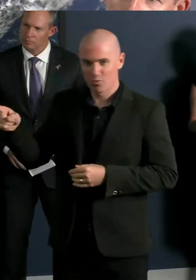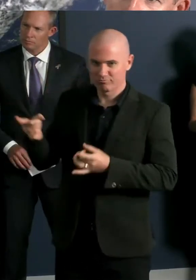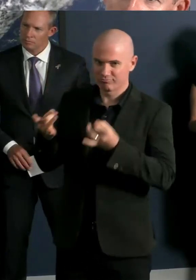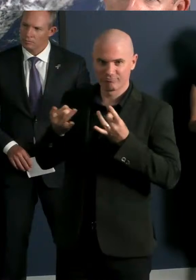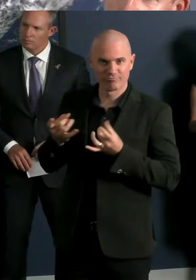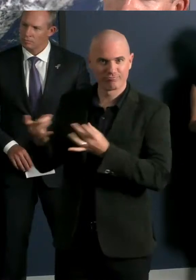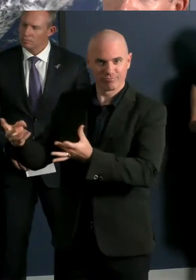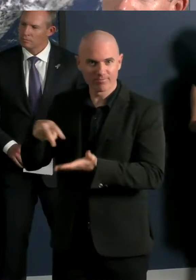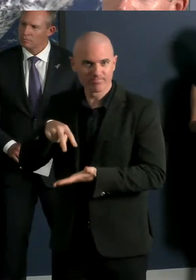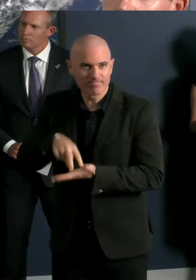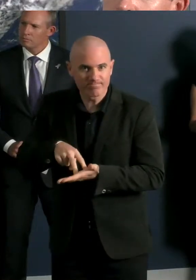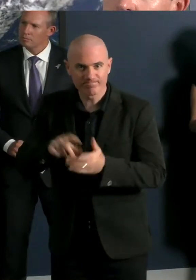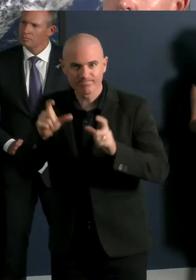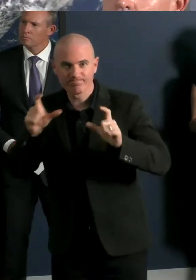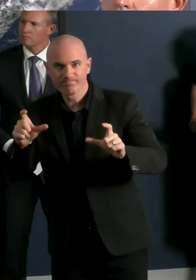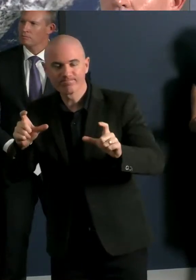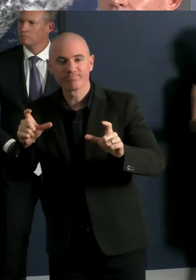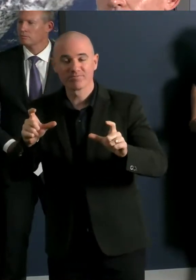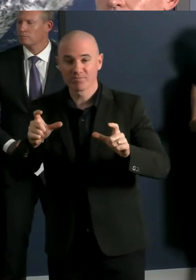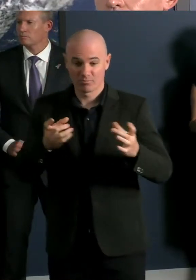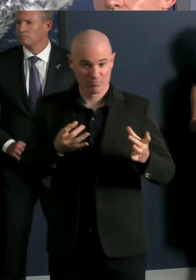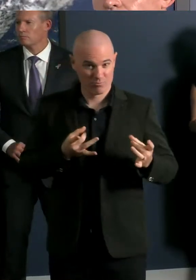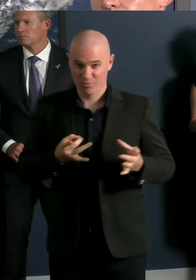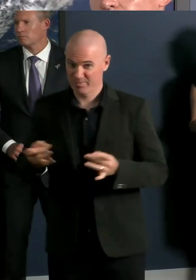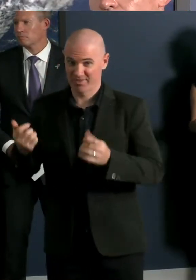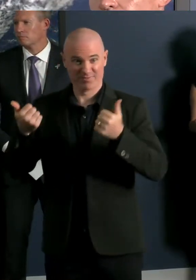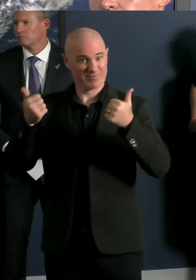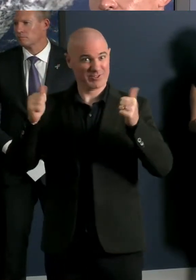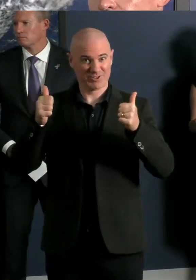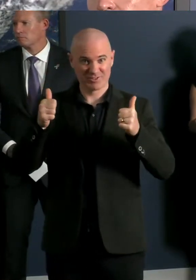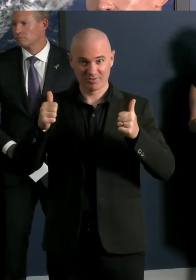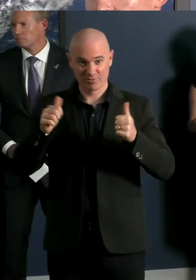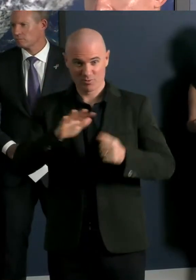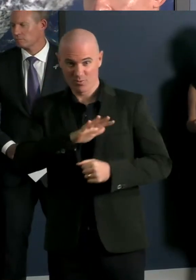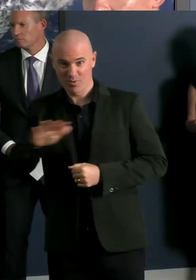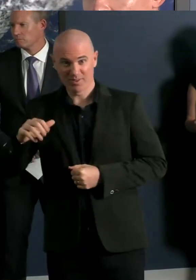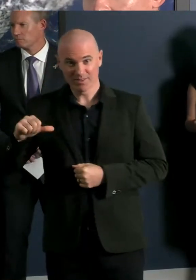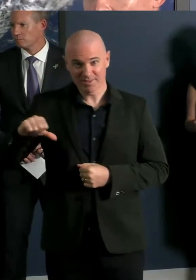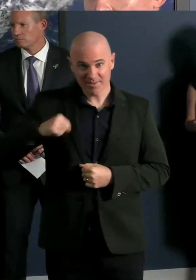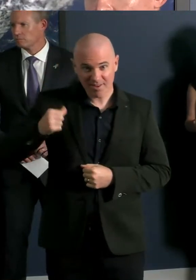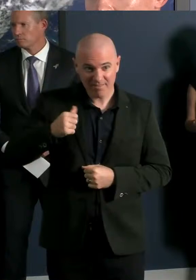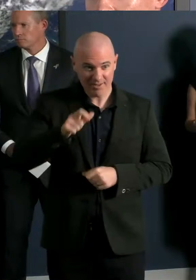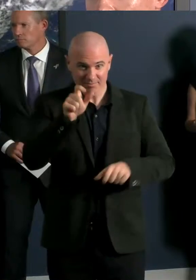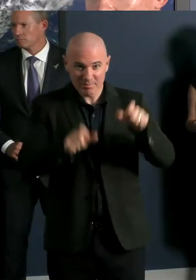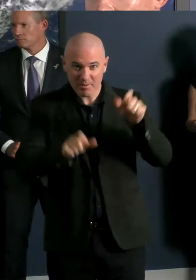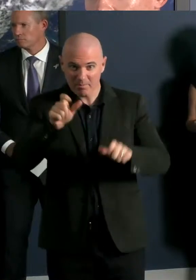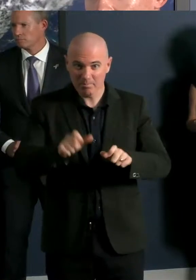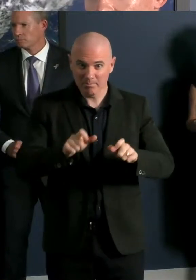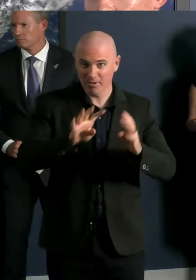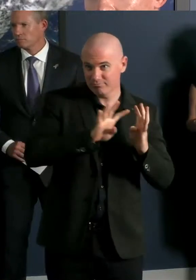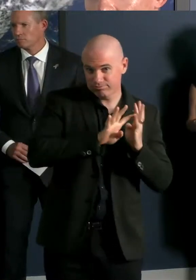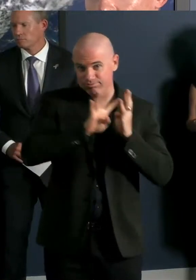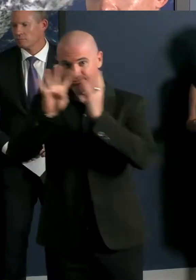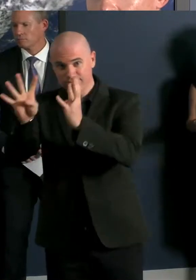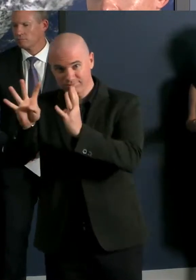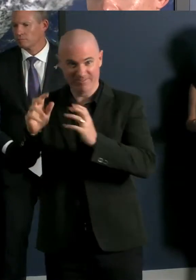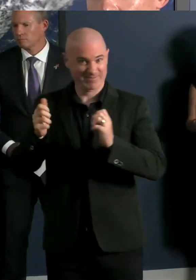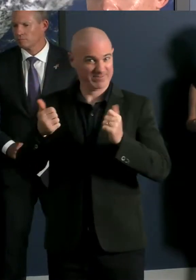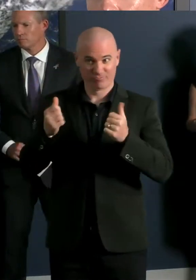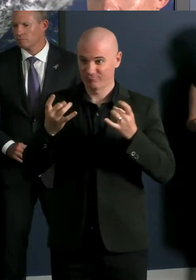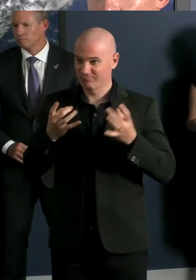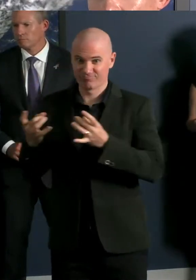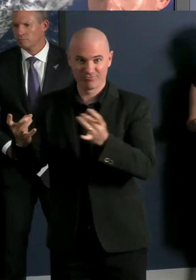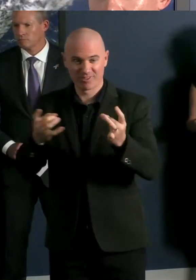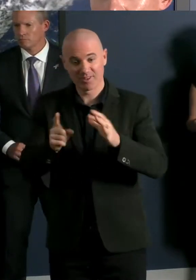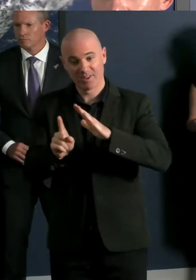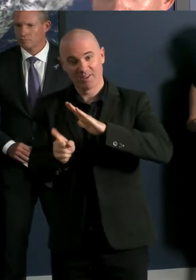of the preparations we can do, all of the people we can have in place ready, all of the evacuation centres are ready to go.